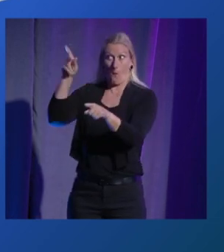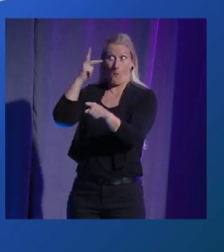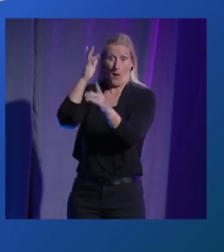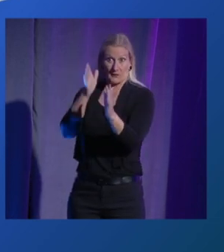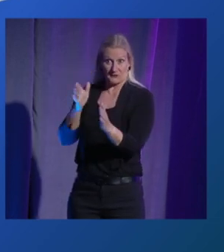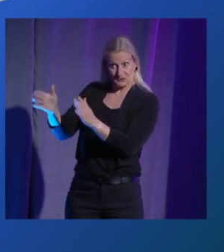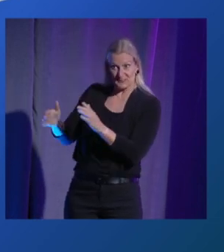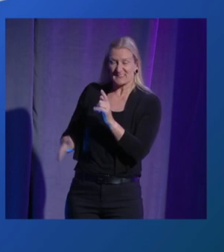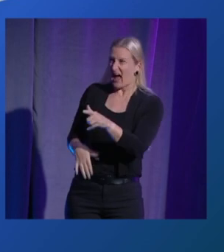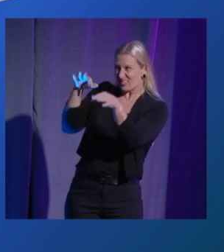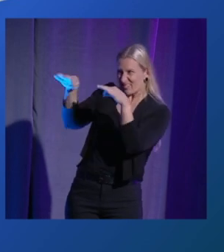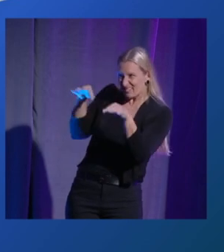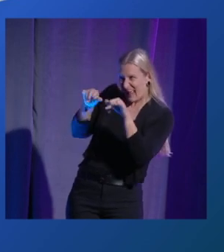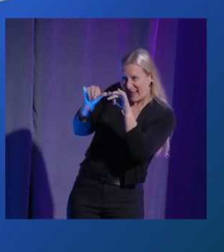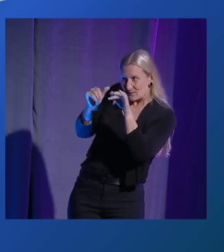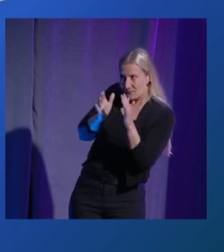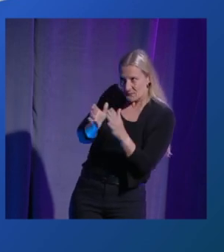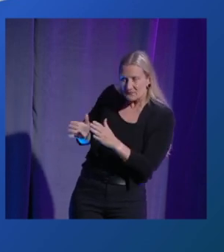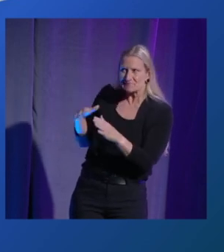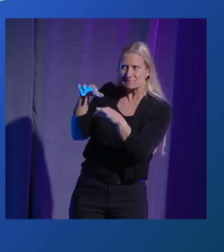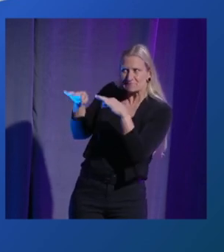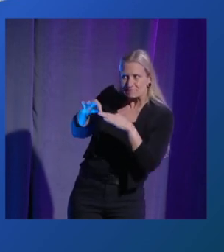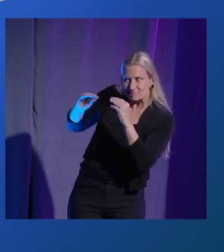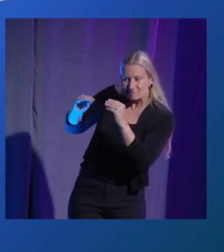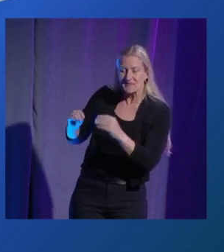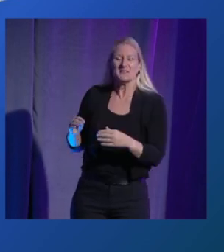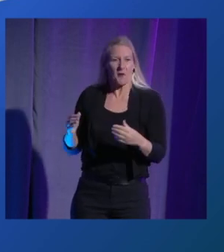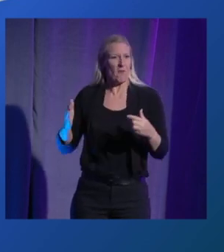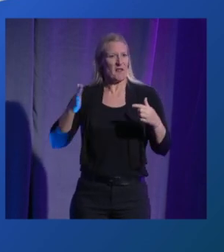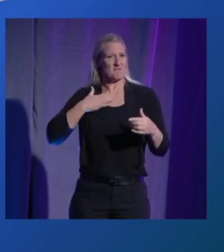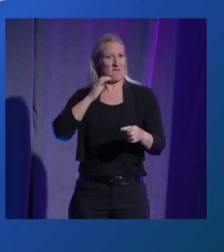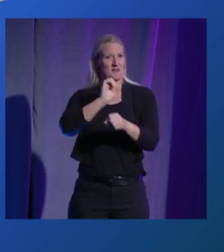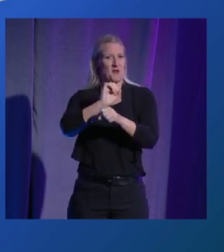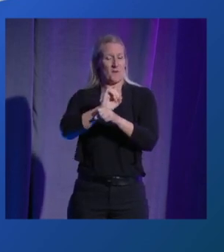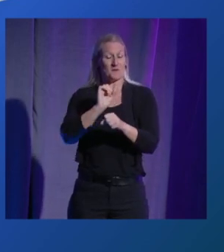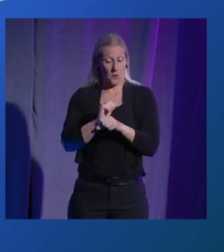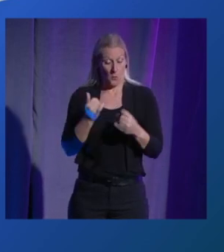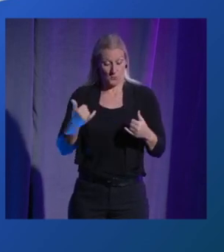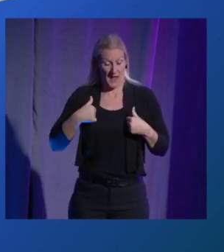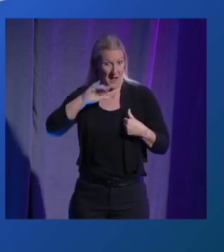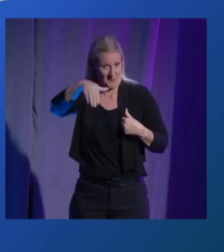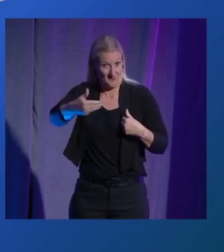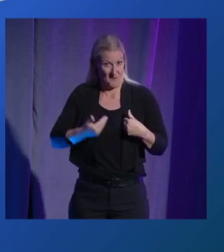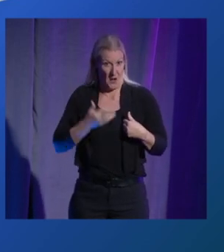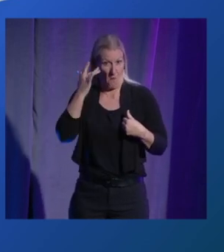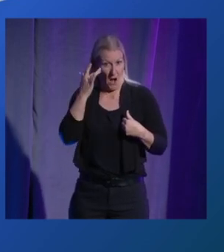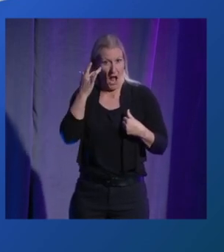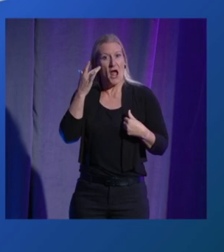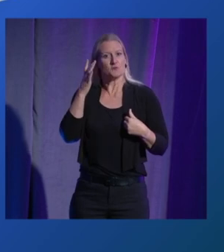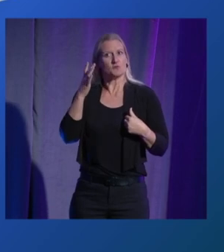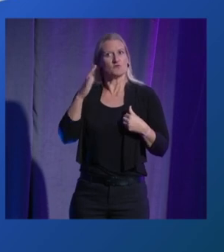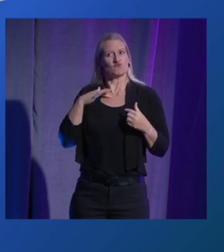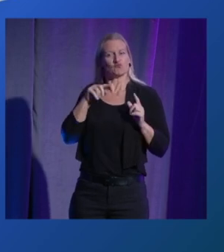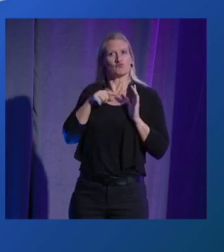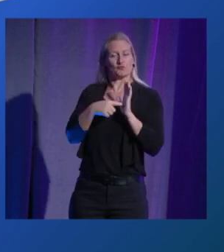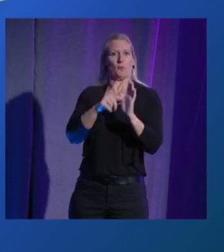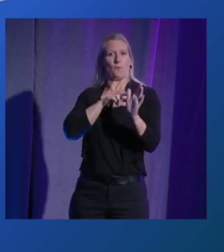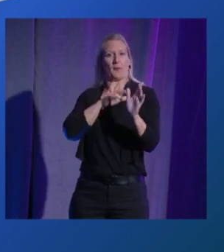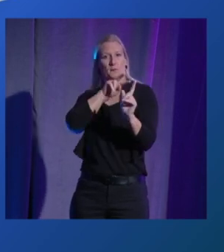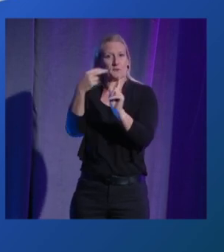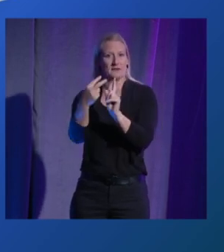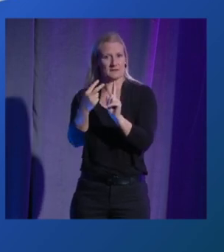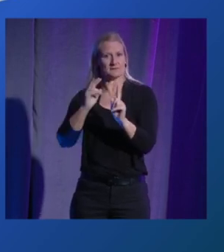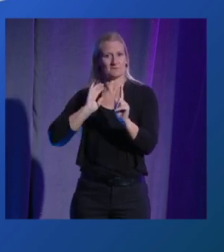except that it's now hard to miss so I think I was invited to the panel today to give you a bit of an industry perspective and how we see